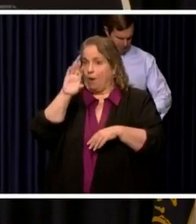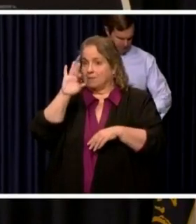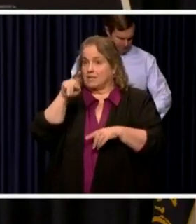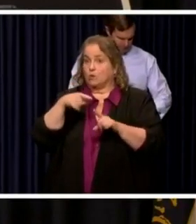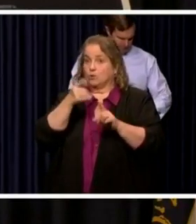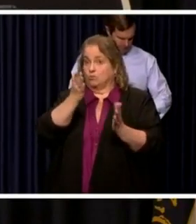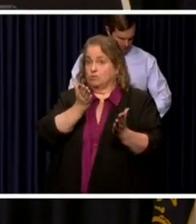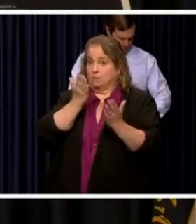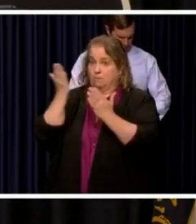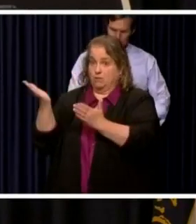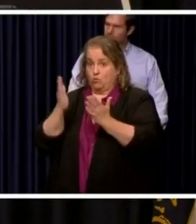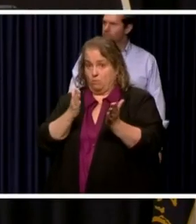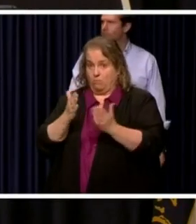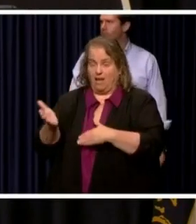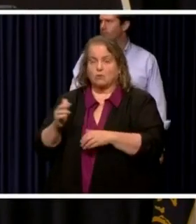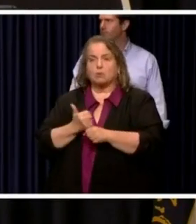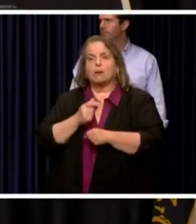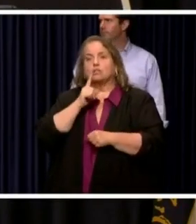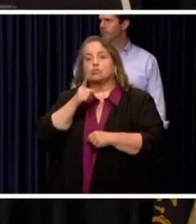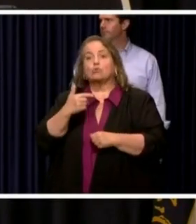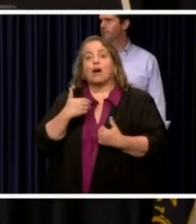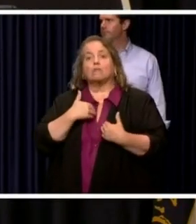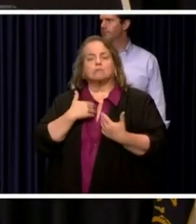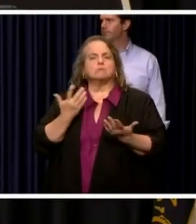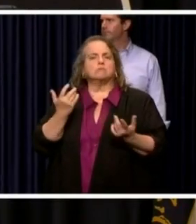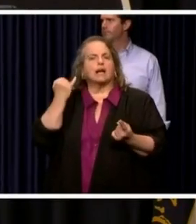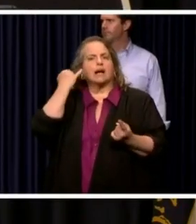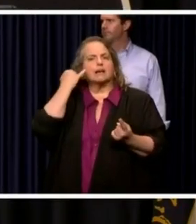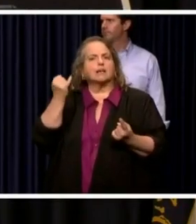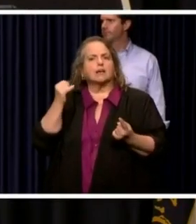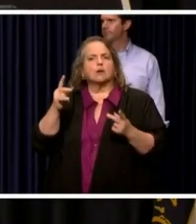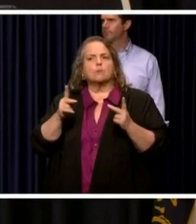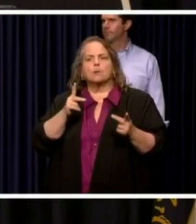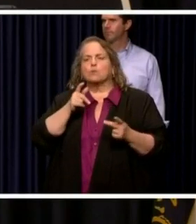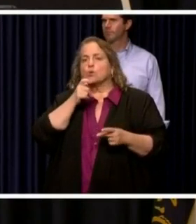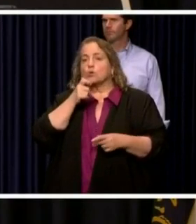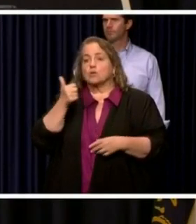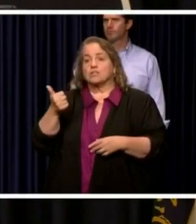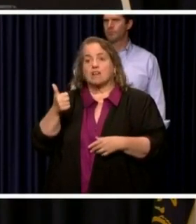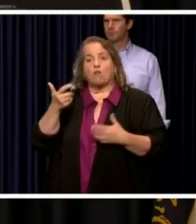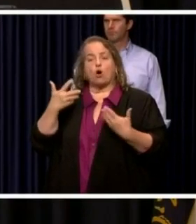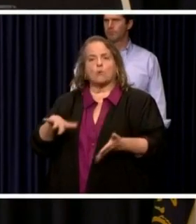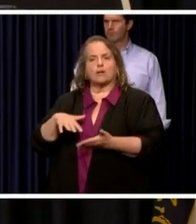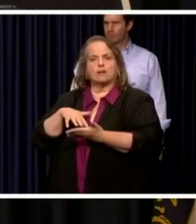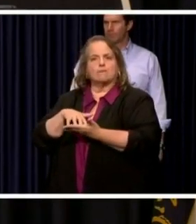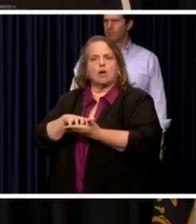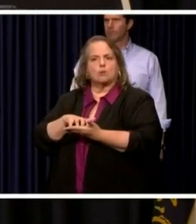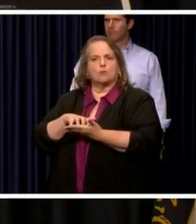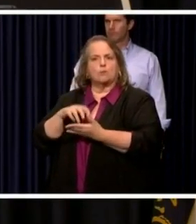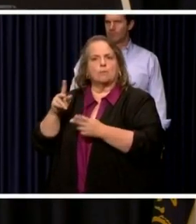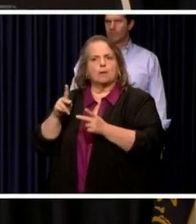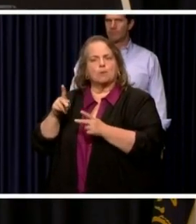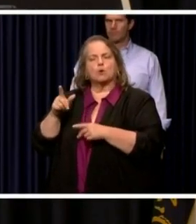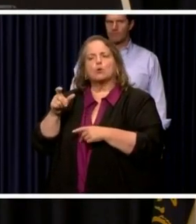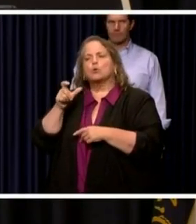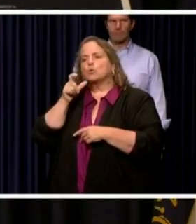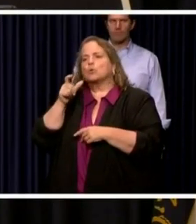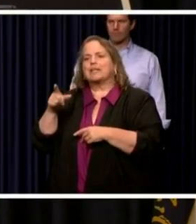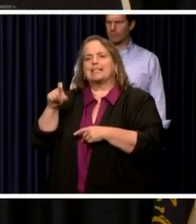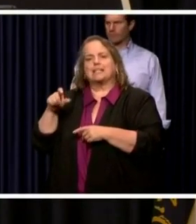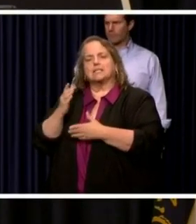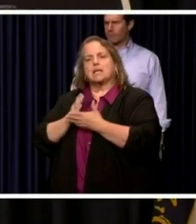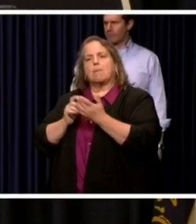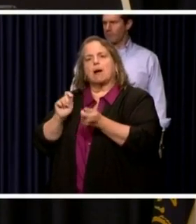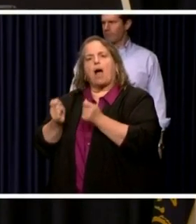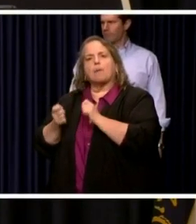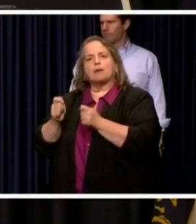plans. We want to know that you have something in mind for people who are in vulnerable populations. Those are special accommodations